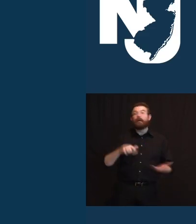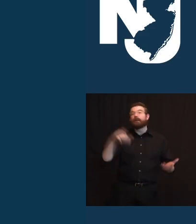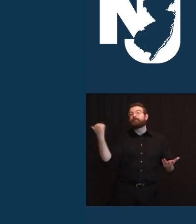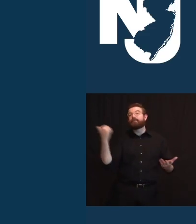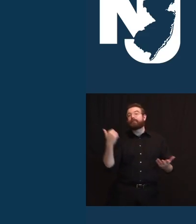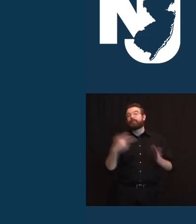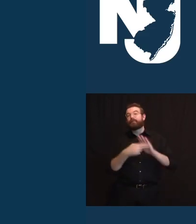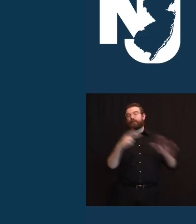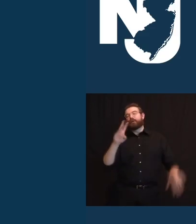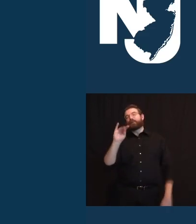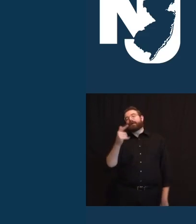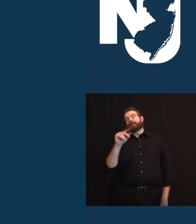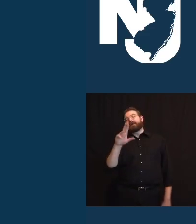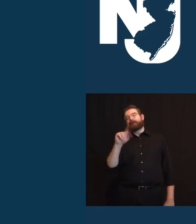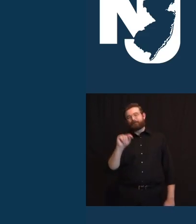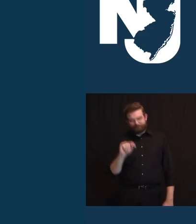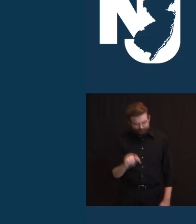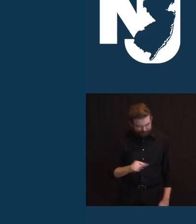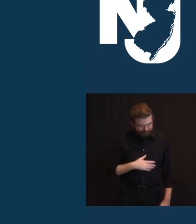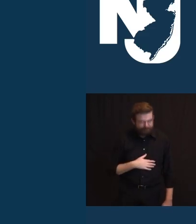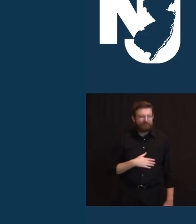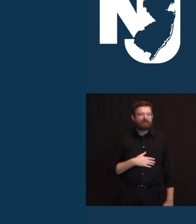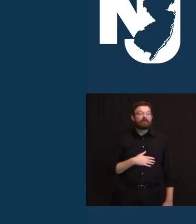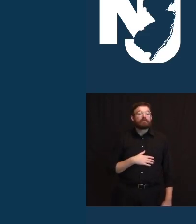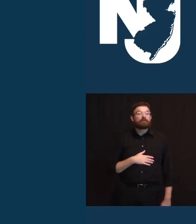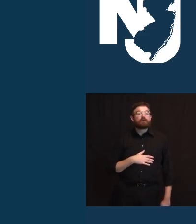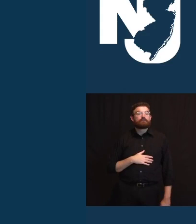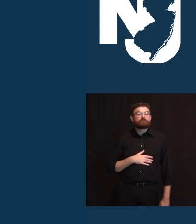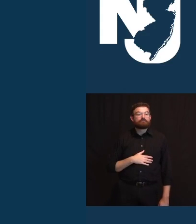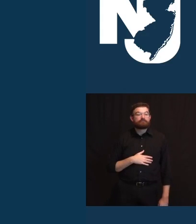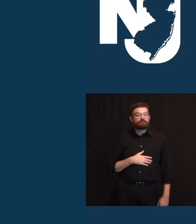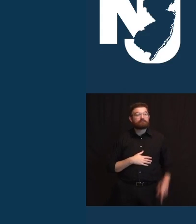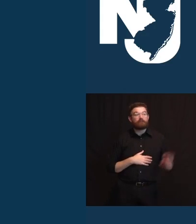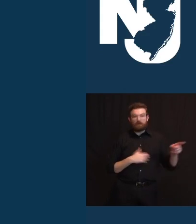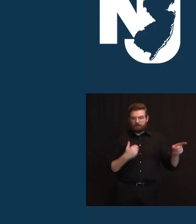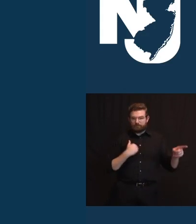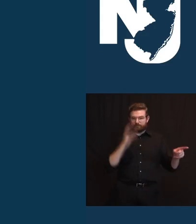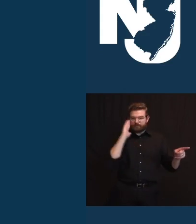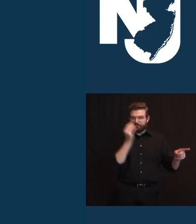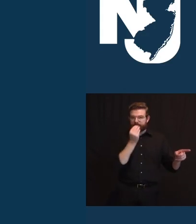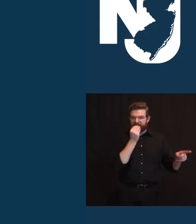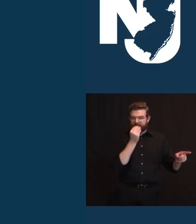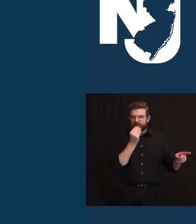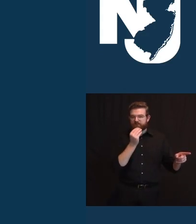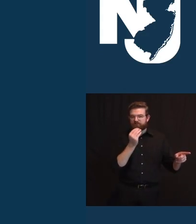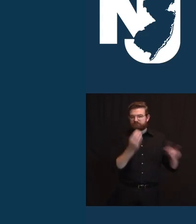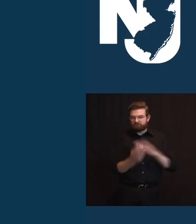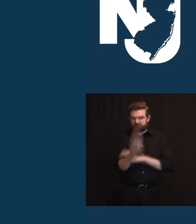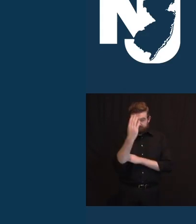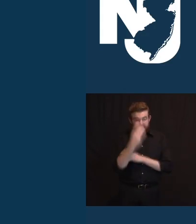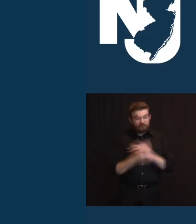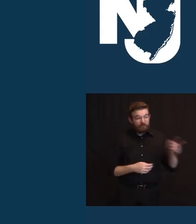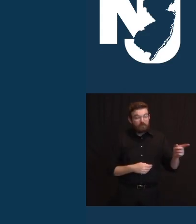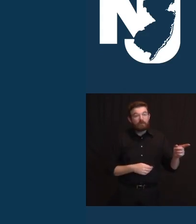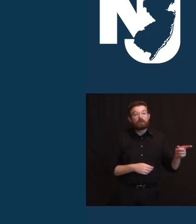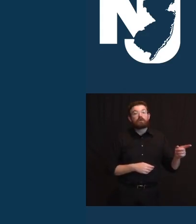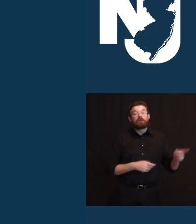and a renowned one, I might add. As with many small businesses, COVID-19 put the future of Cape May Island Foods in doubt.